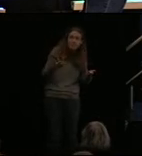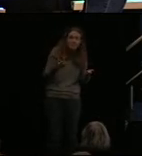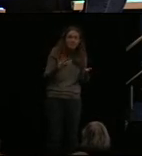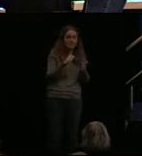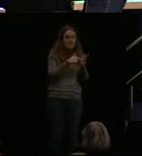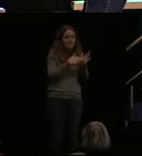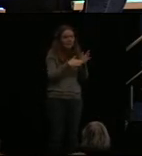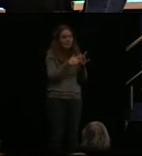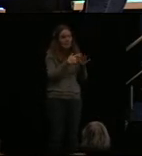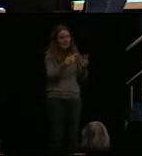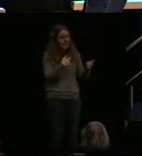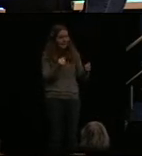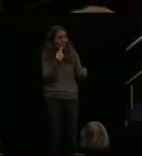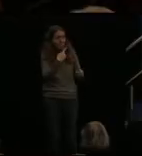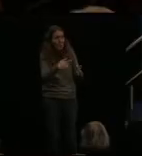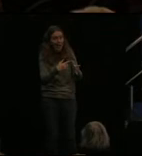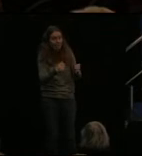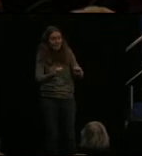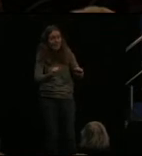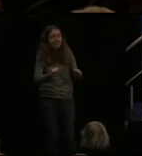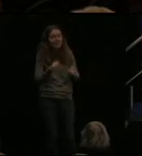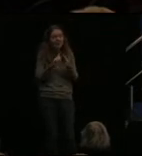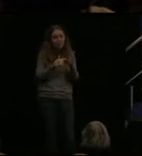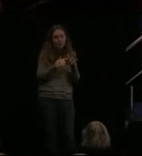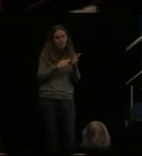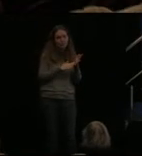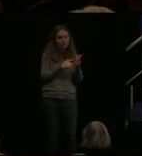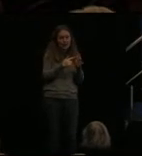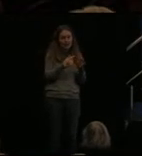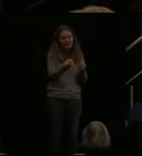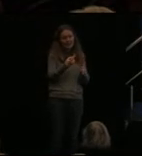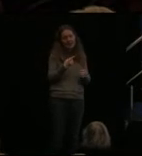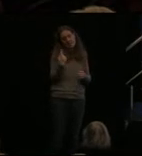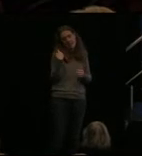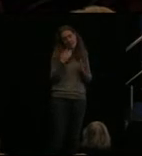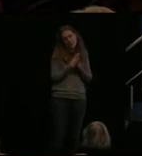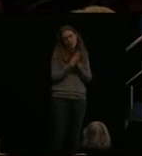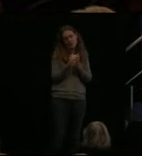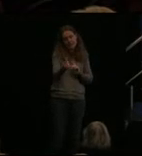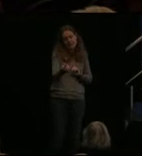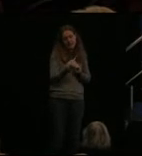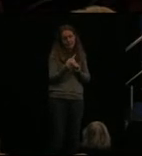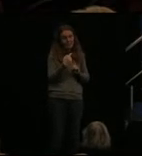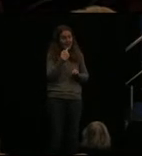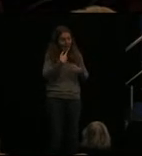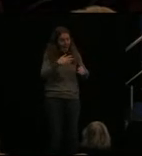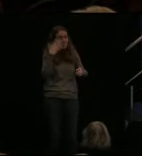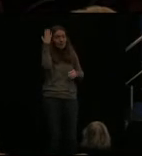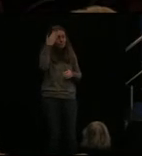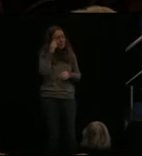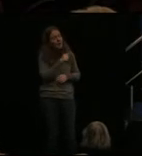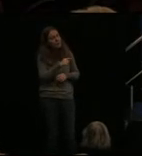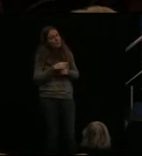came up to me. I've not even told Andrea this, but he came up to me last Sunday and said, I had a dream about